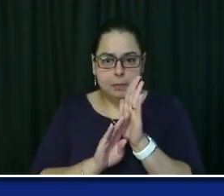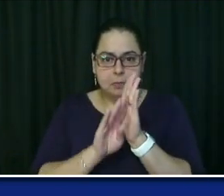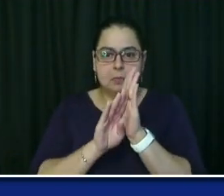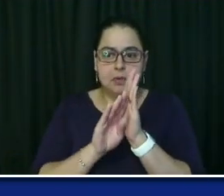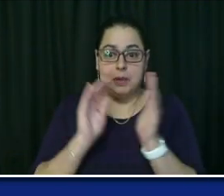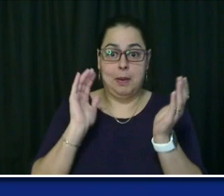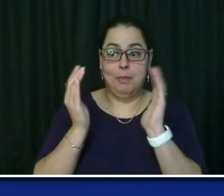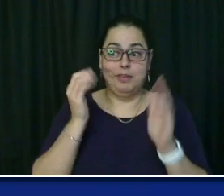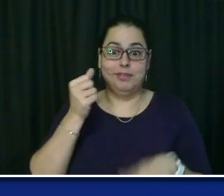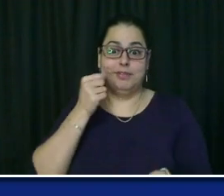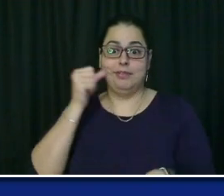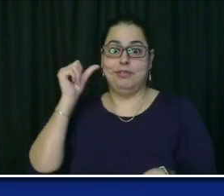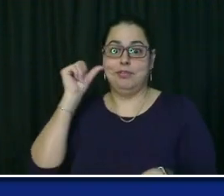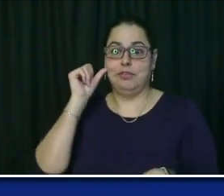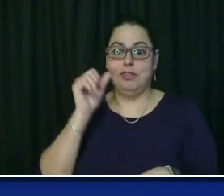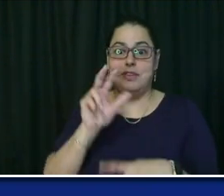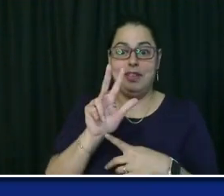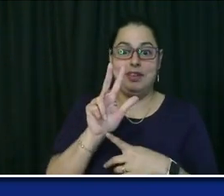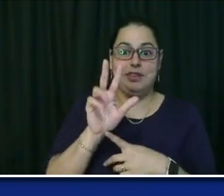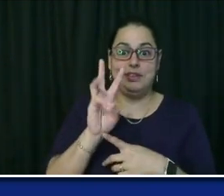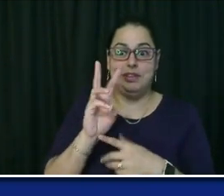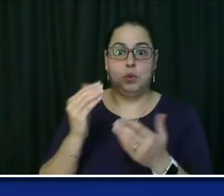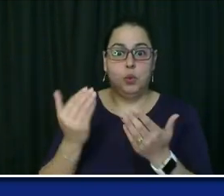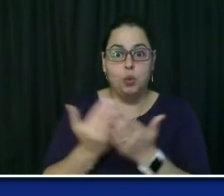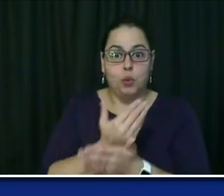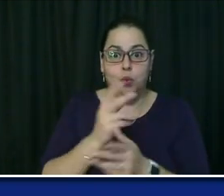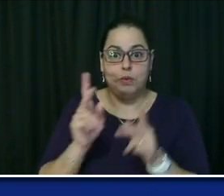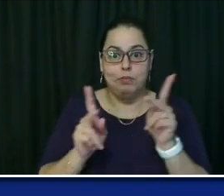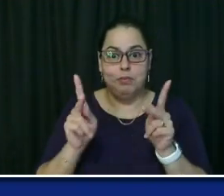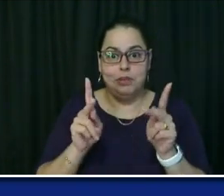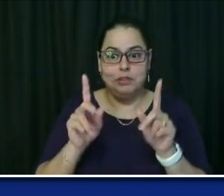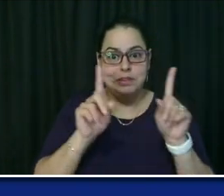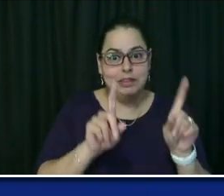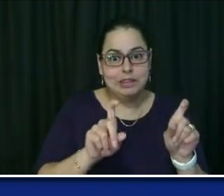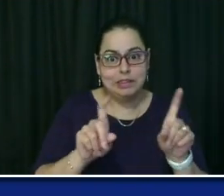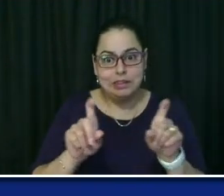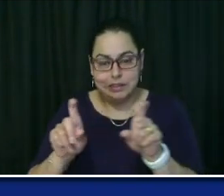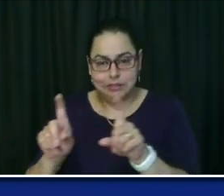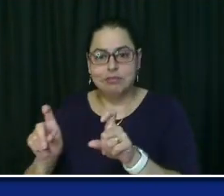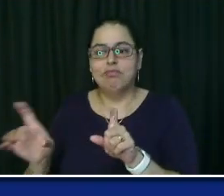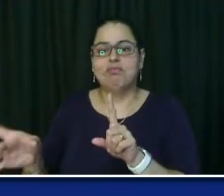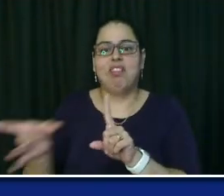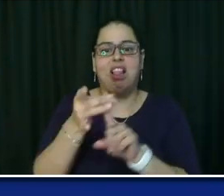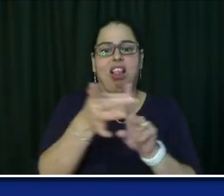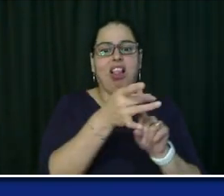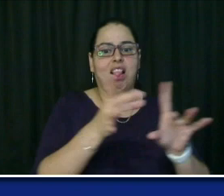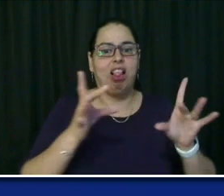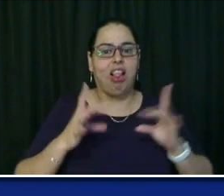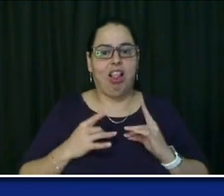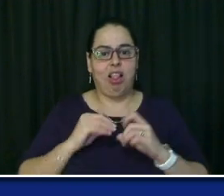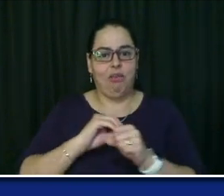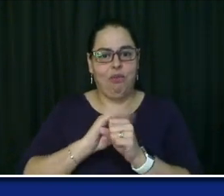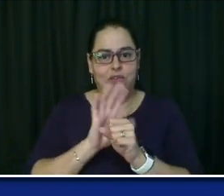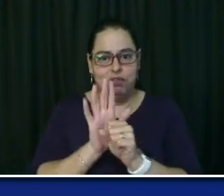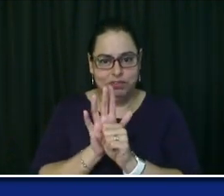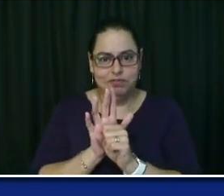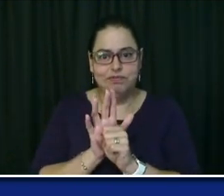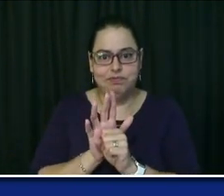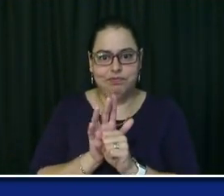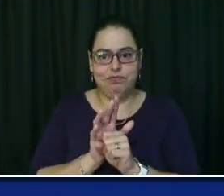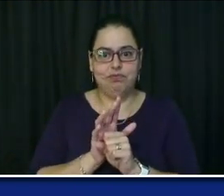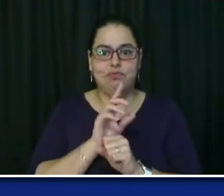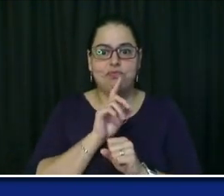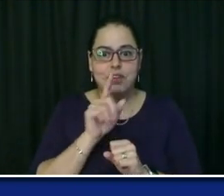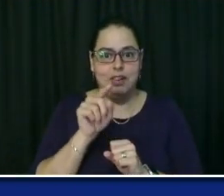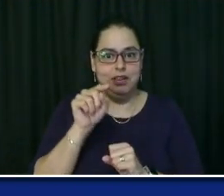COVID. We take out as a subtraction the number of people that tested 2 weeks ago because they would have gone through the incubation